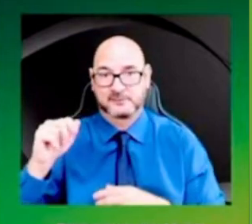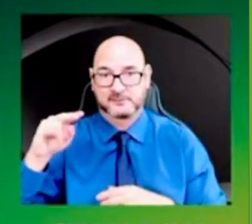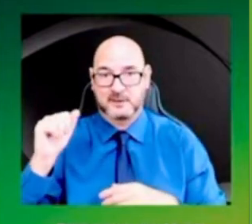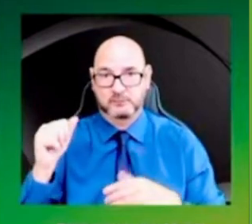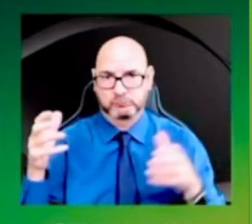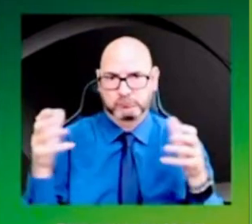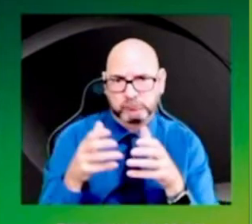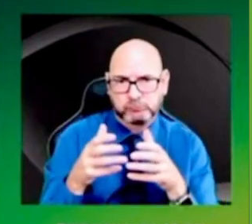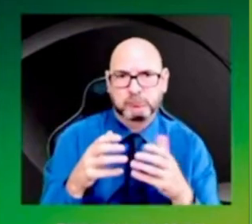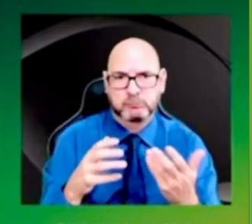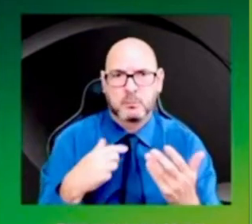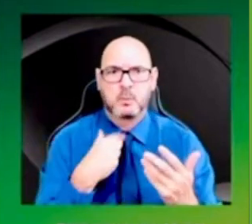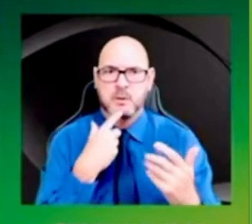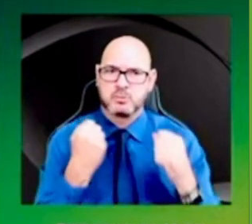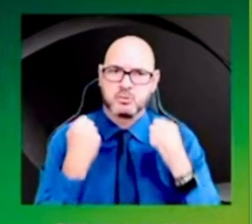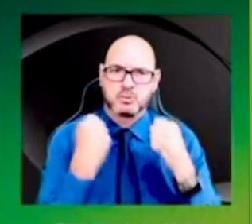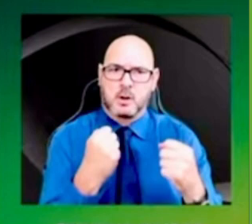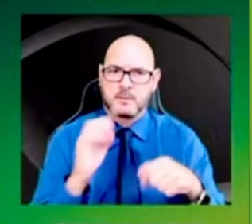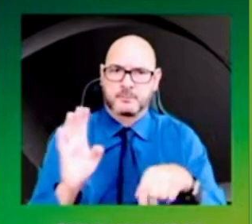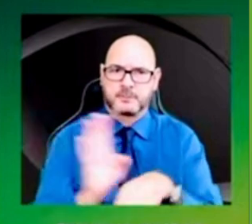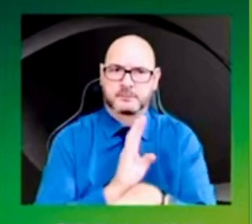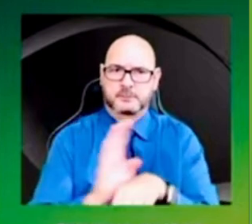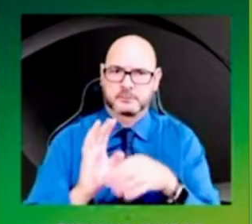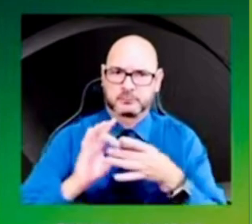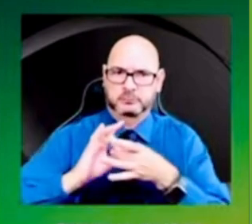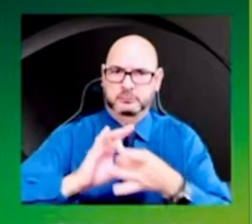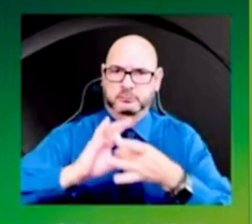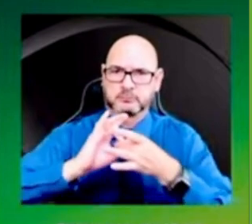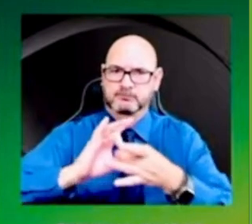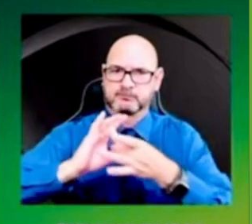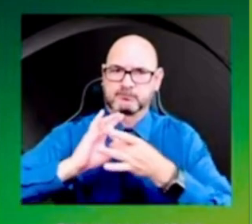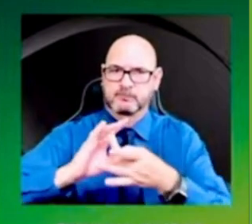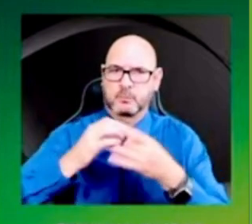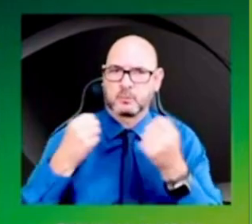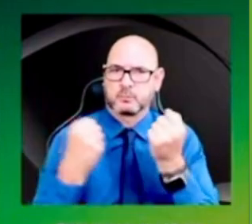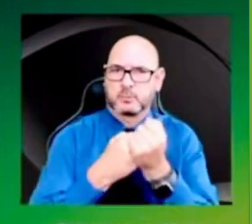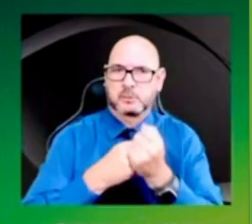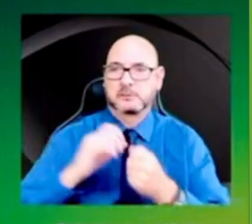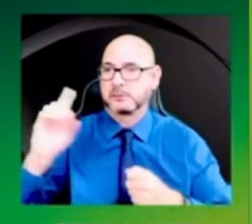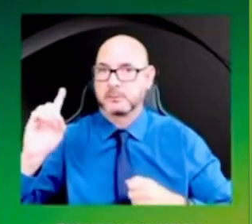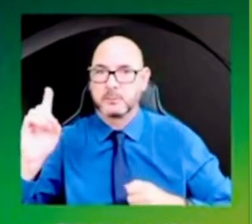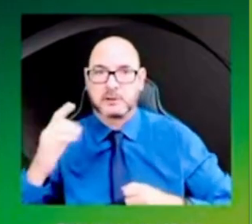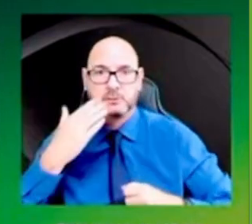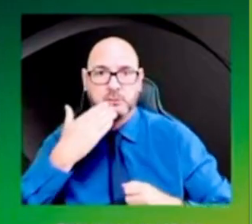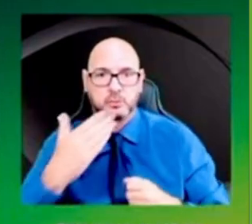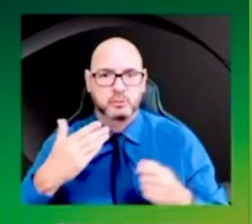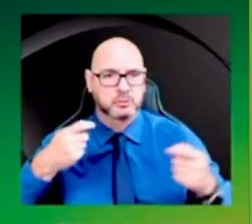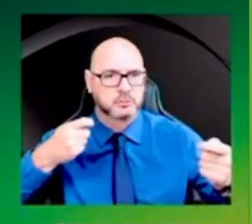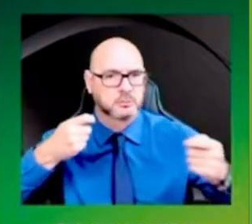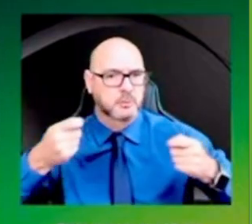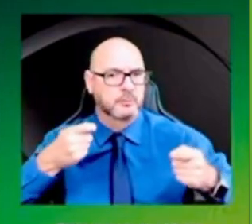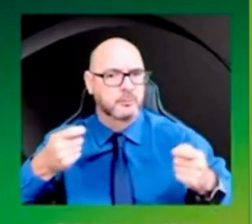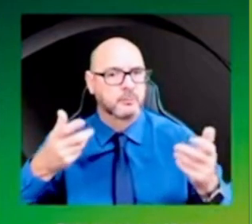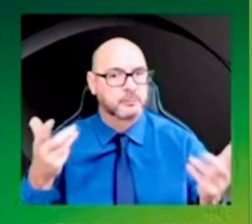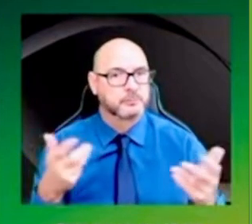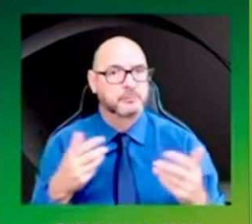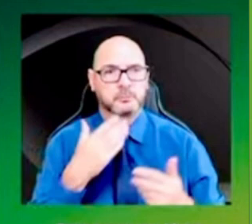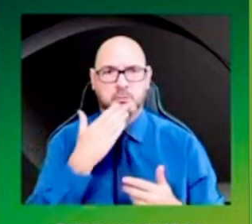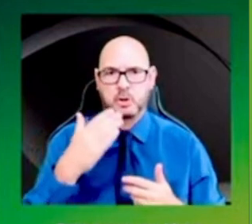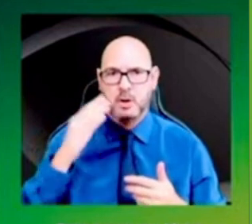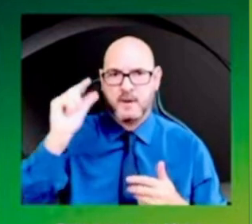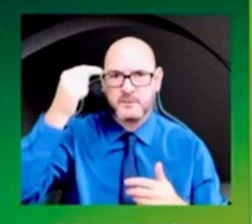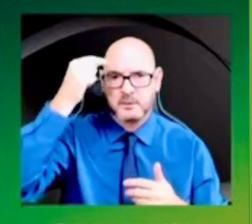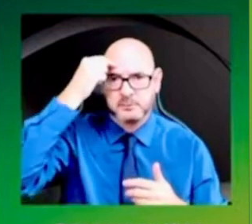advanced our work to support democracy and good governance on the continent, which will invariably create